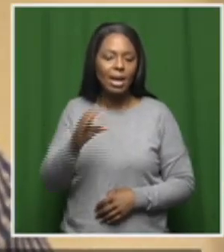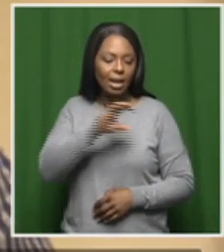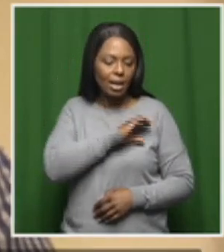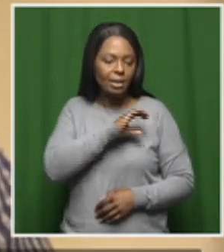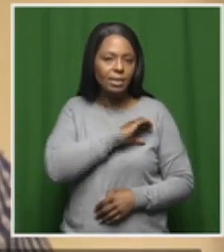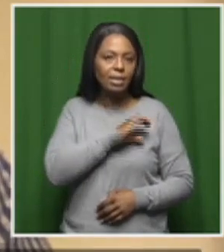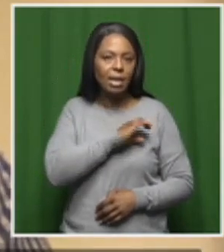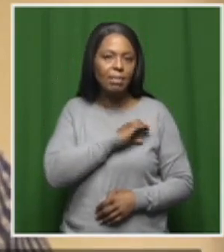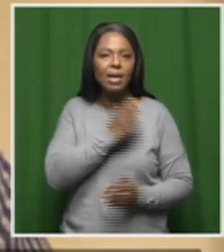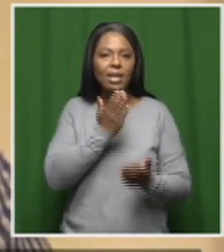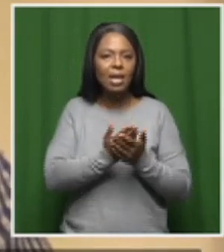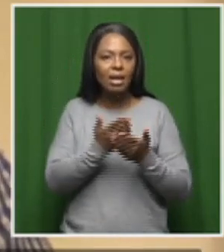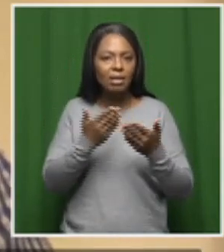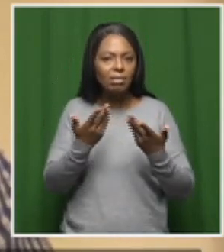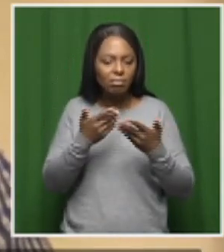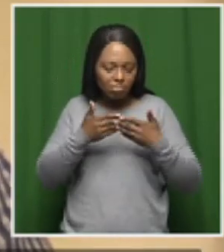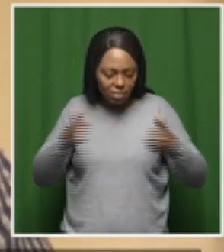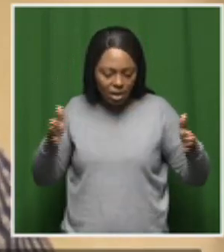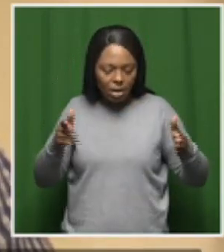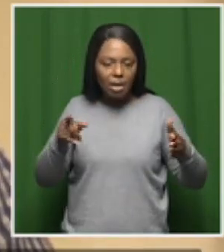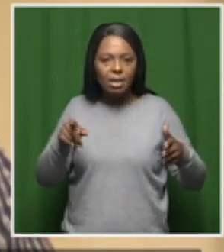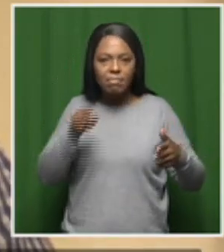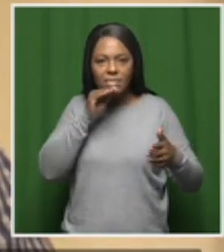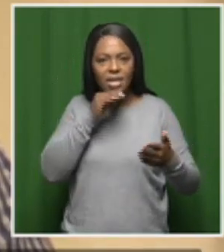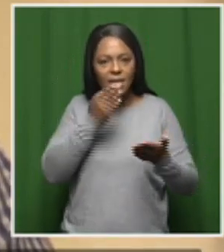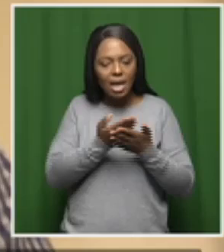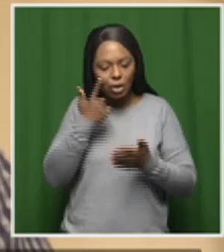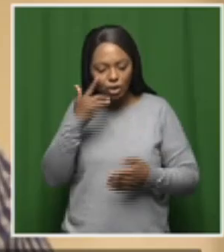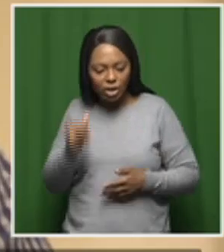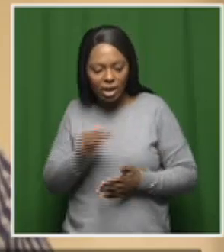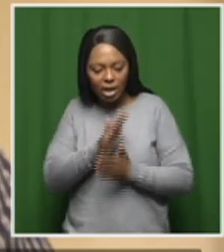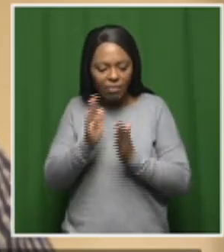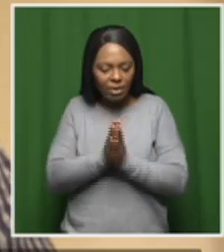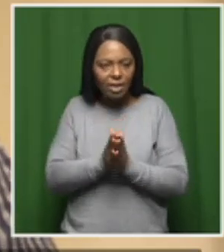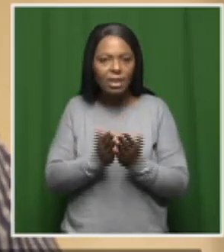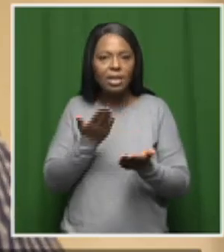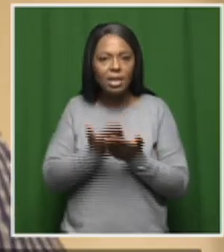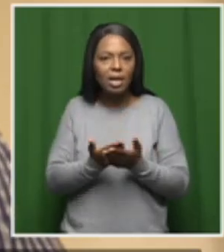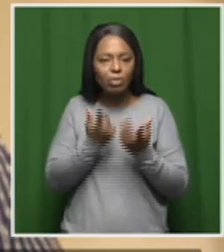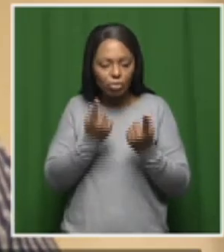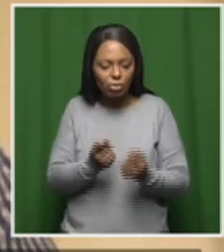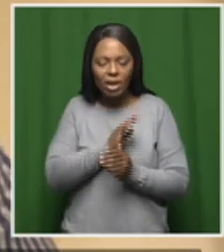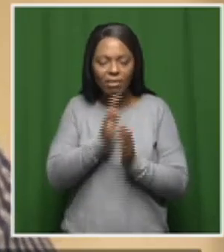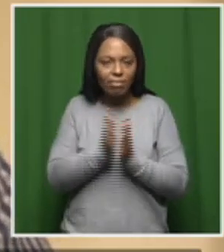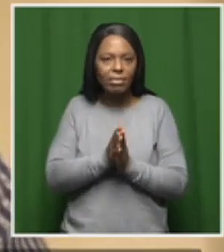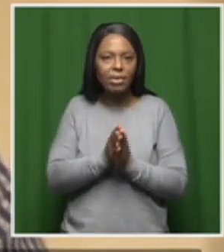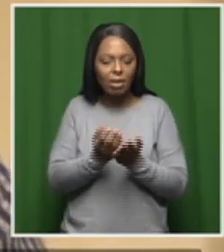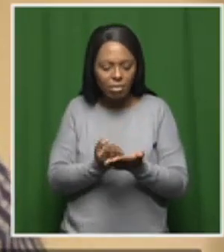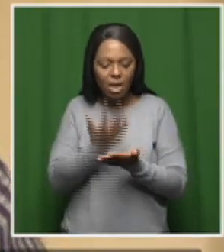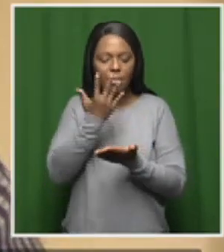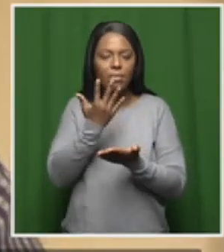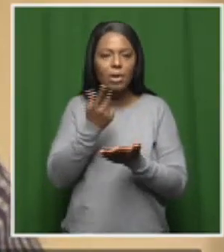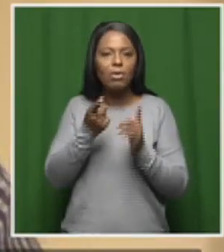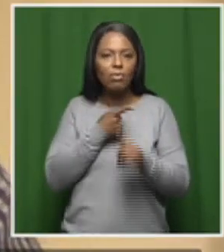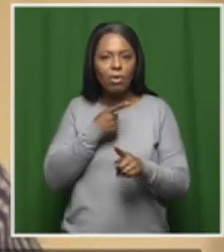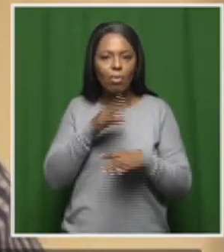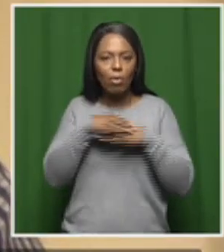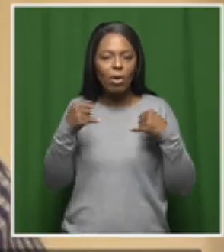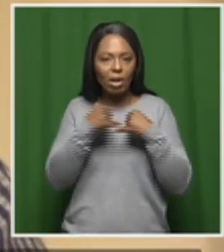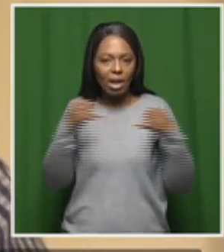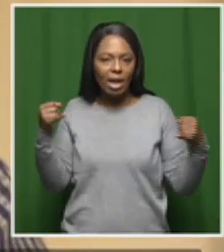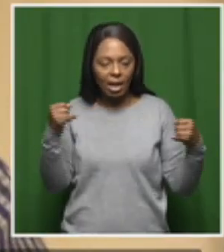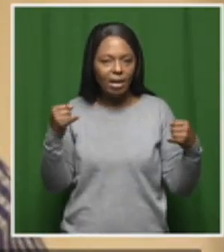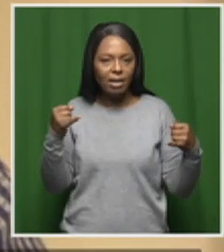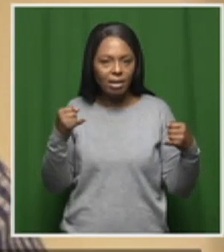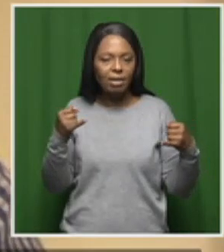in, a customer can leave the readings, the customer can do an AOD, acknowledgement of that, on there. And what happens is